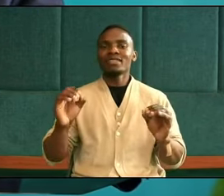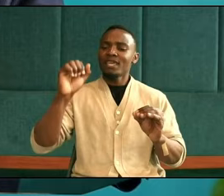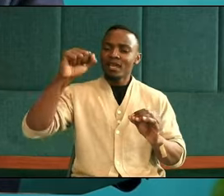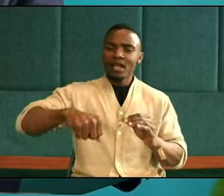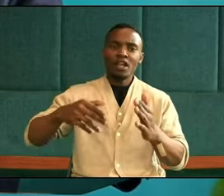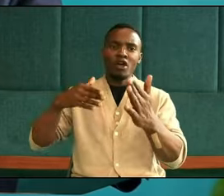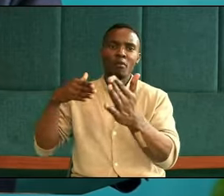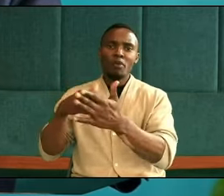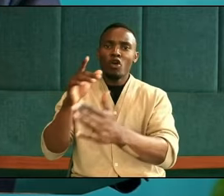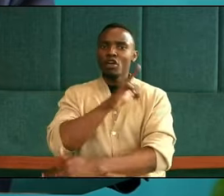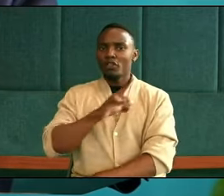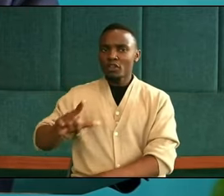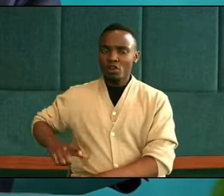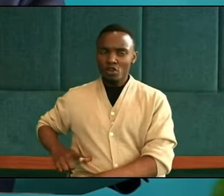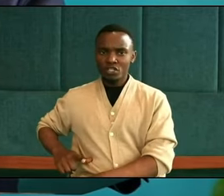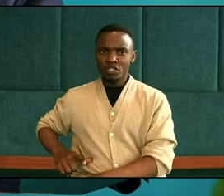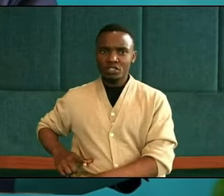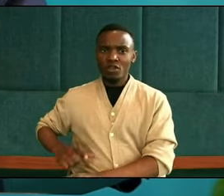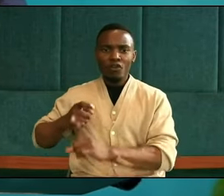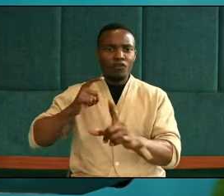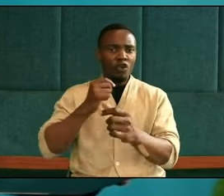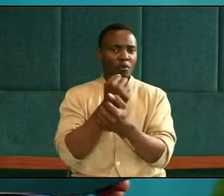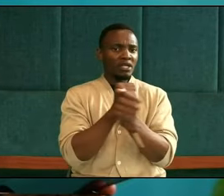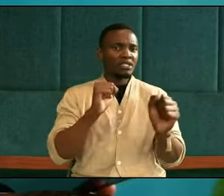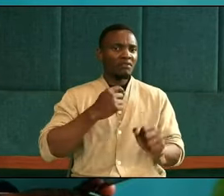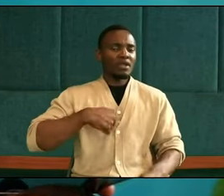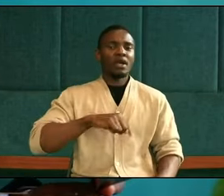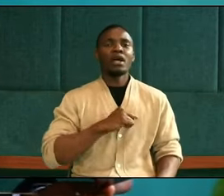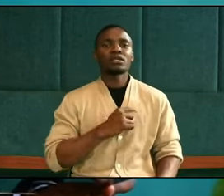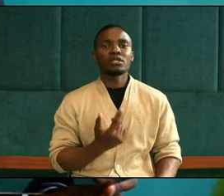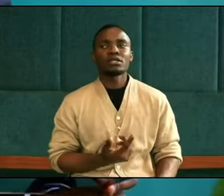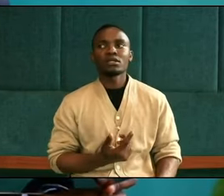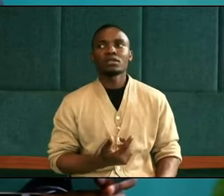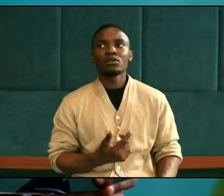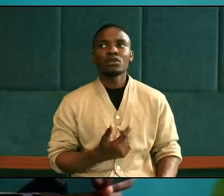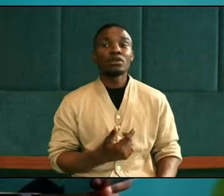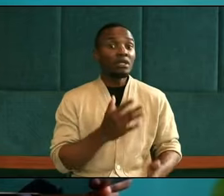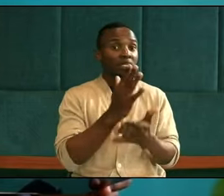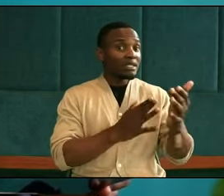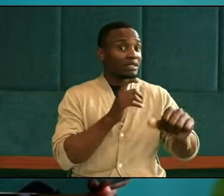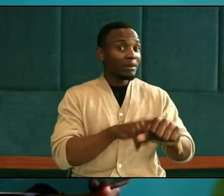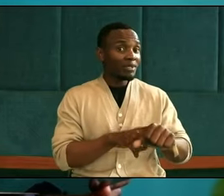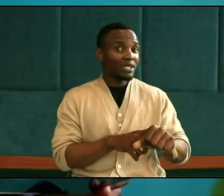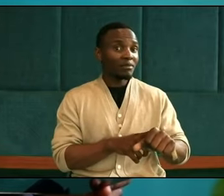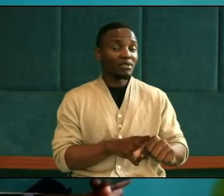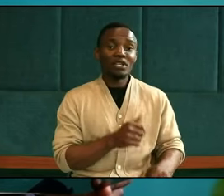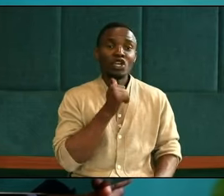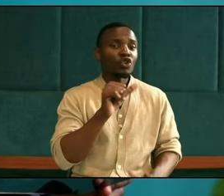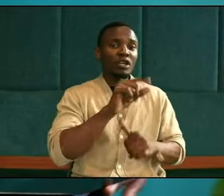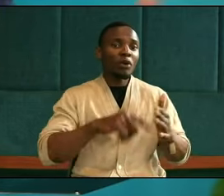from saving, whether by many or by few. Hallelujah. My friends, sometimes it is not about